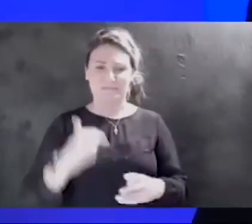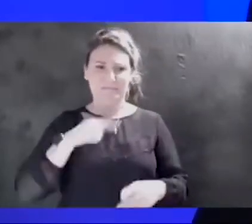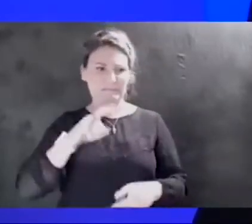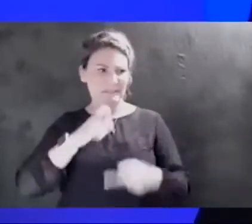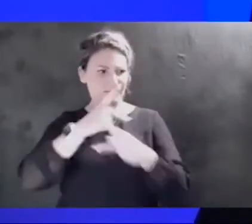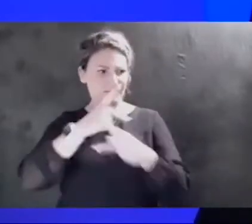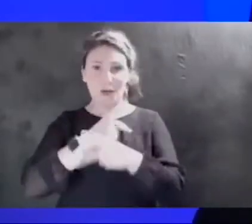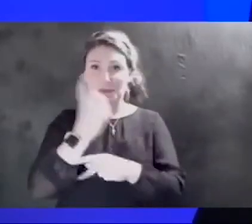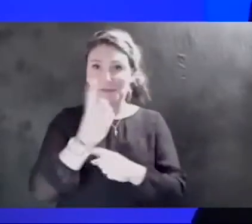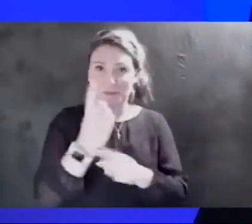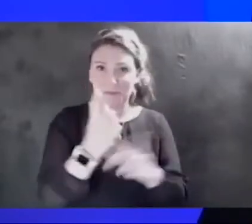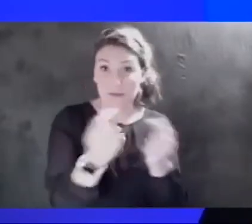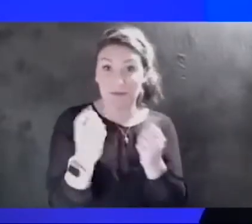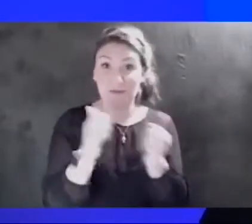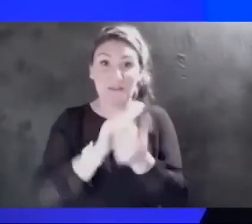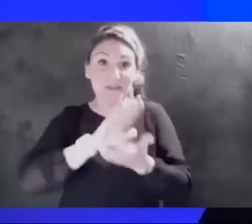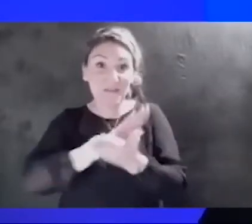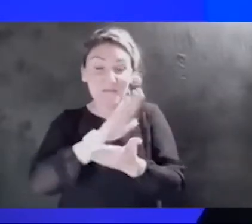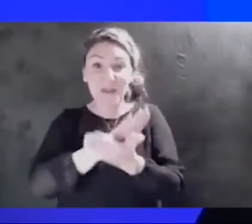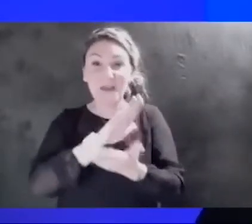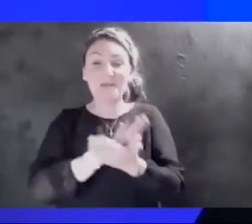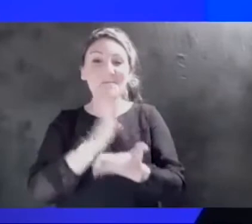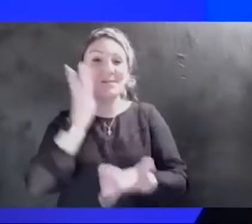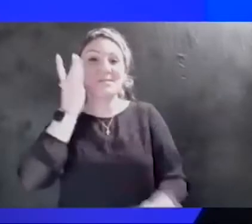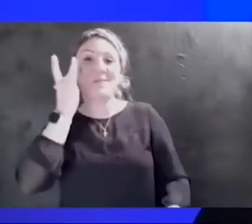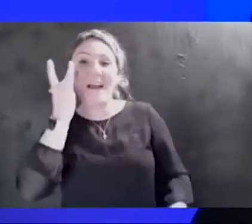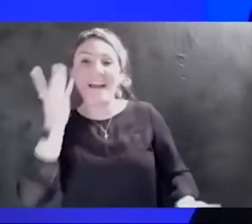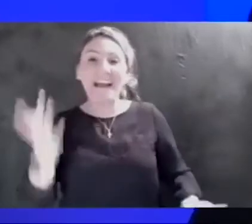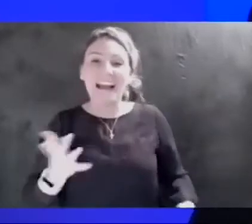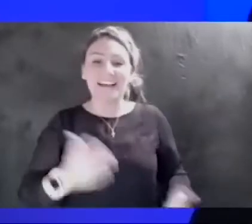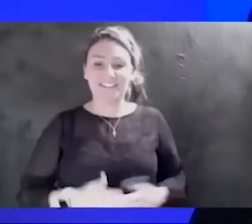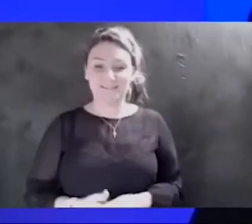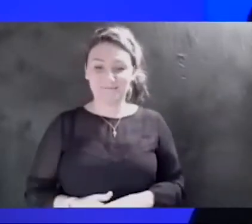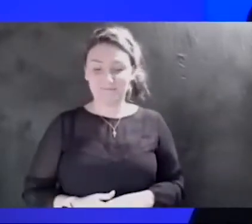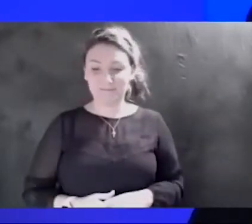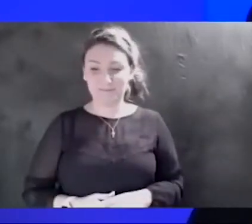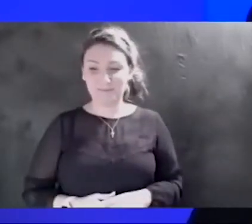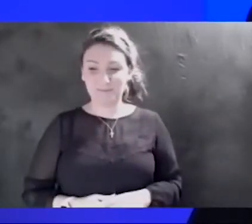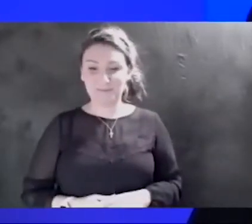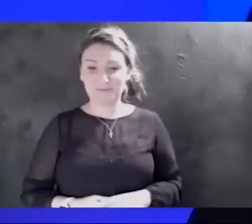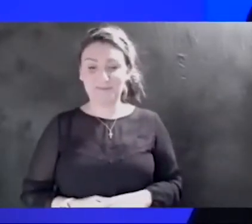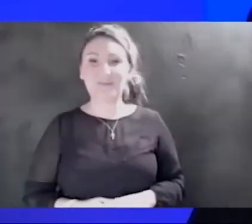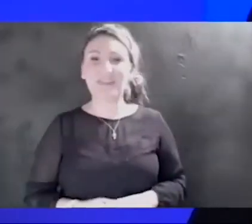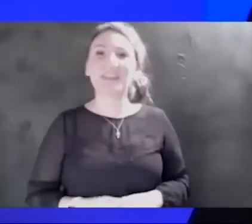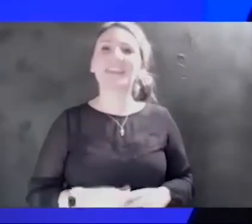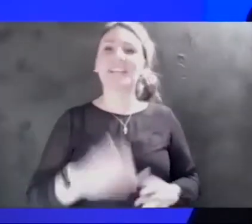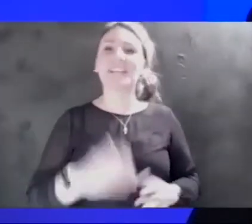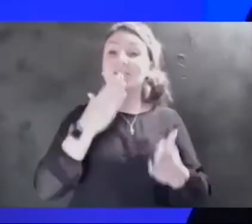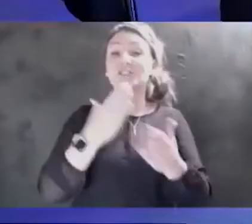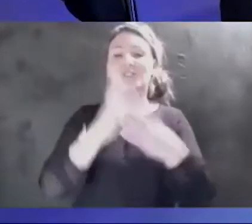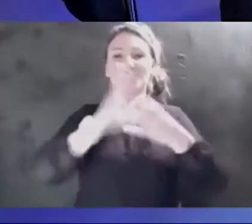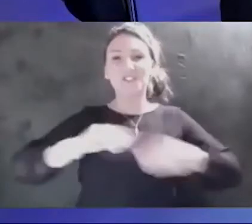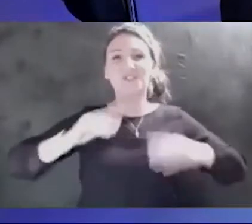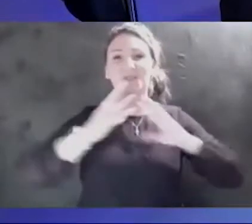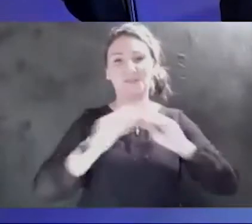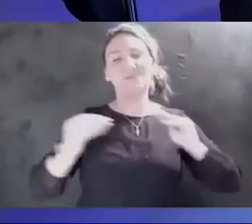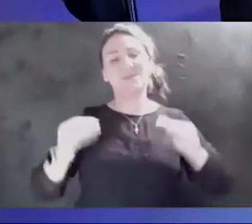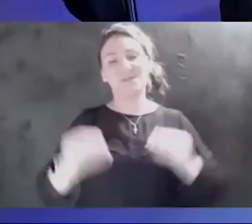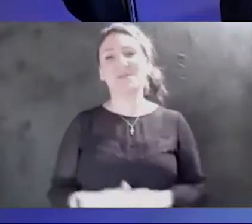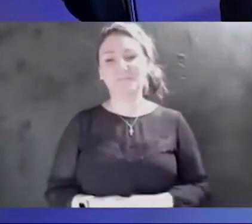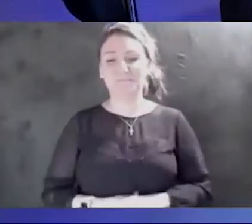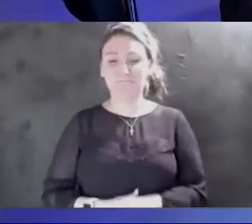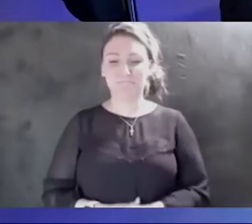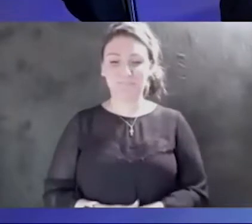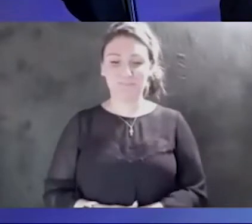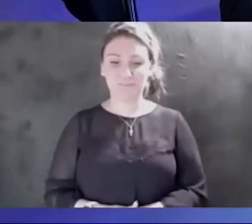those papers because it's a heartwarming story, to say the least. Yeah, it is a